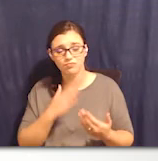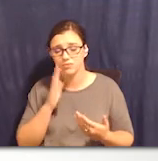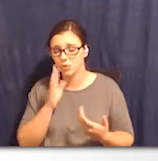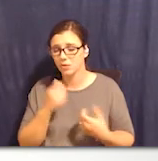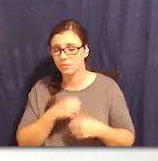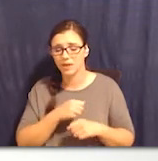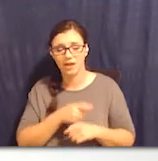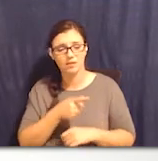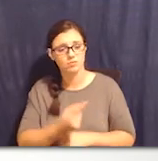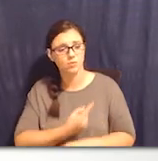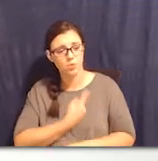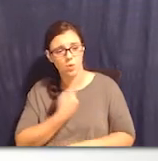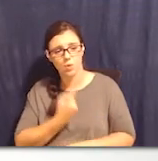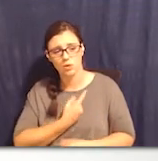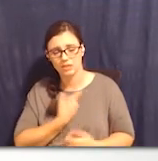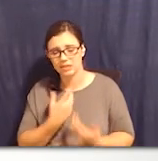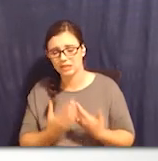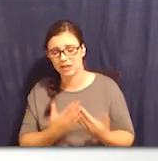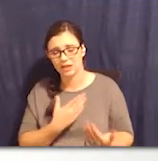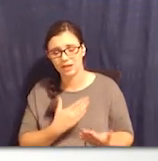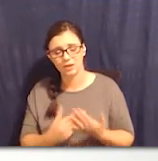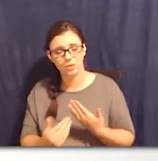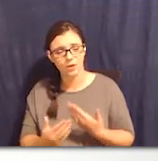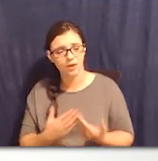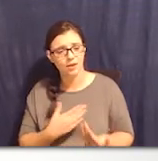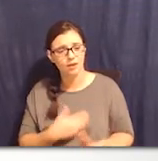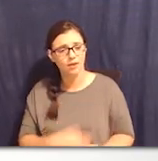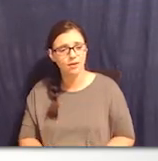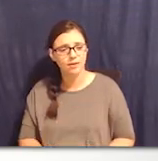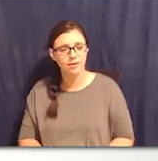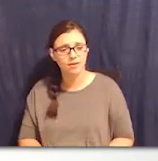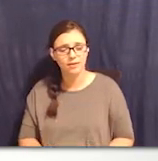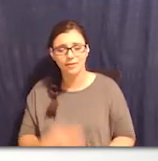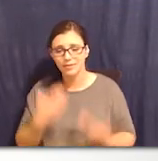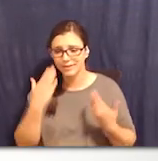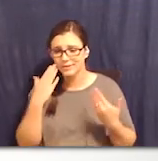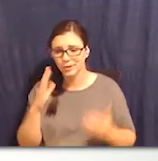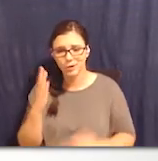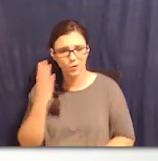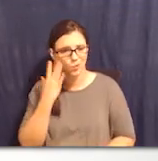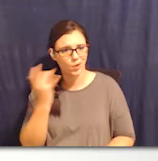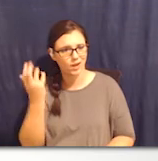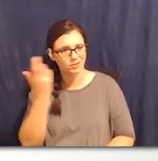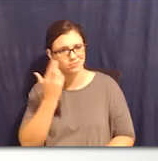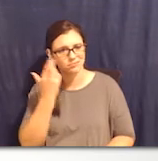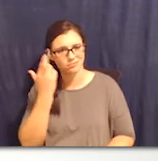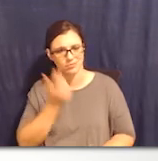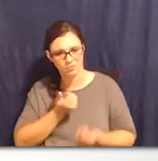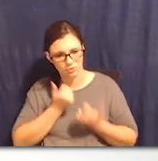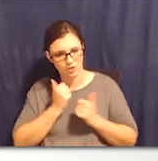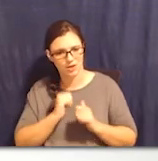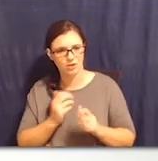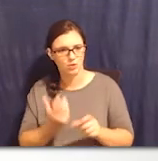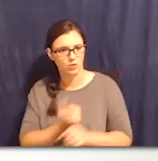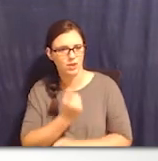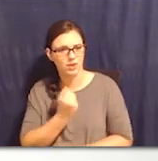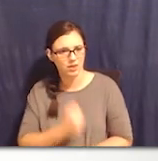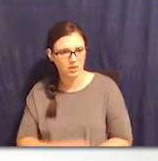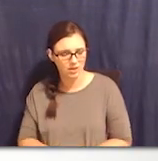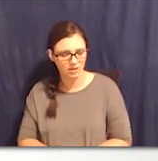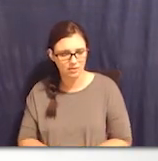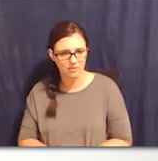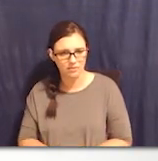It don't matter, you'll just make him lonely anyhow. Don't know why